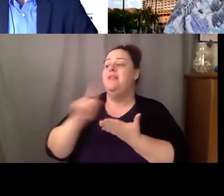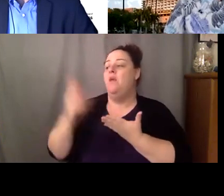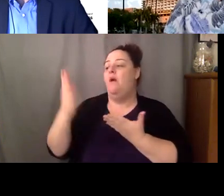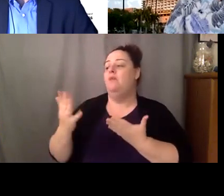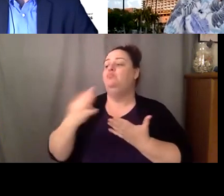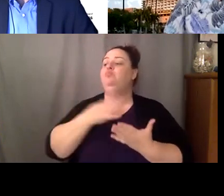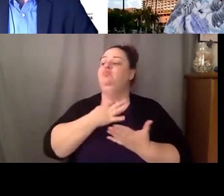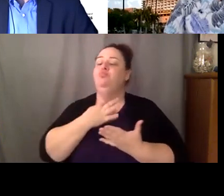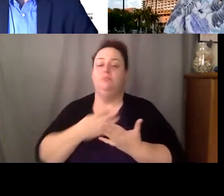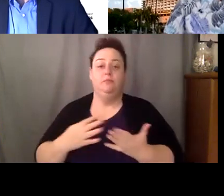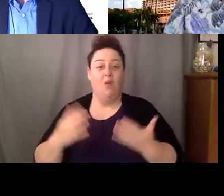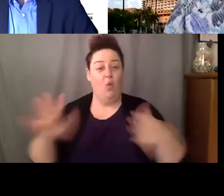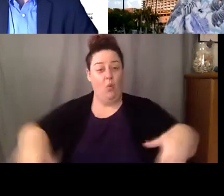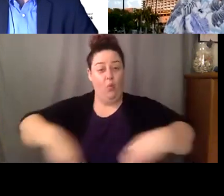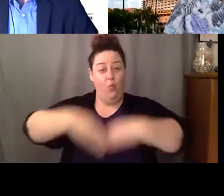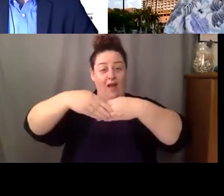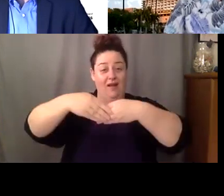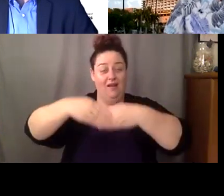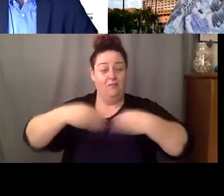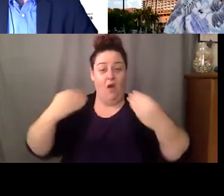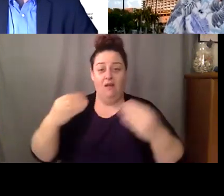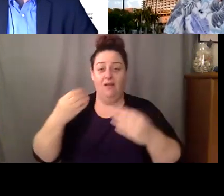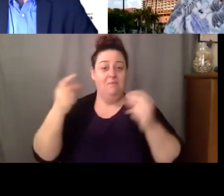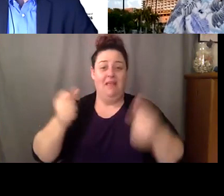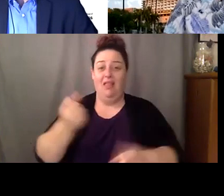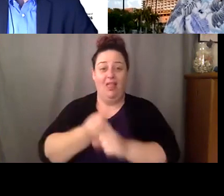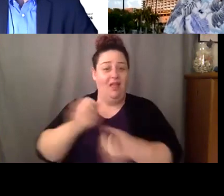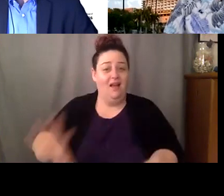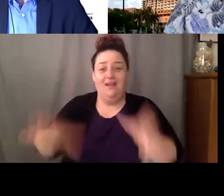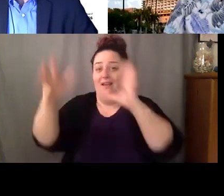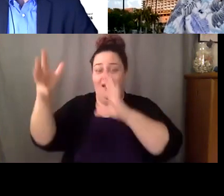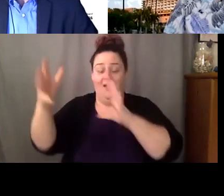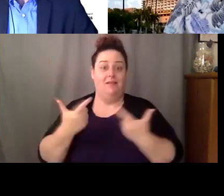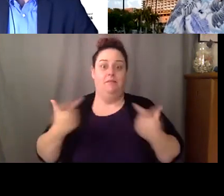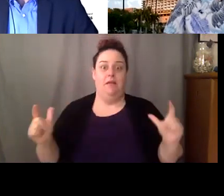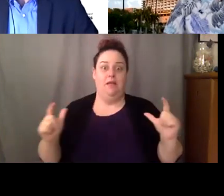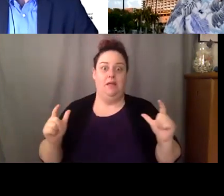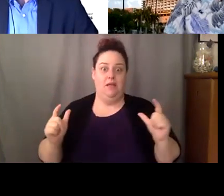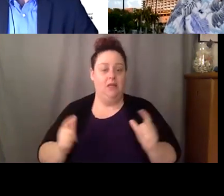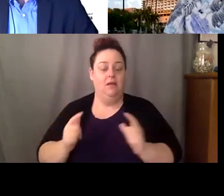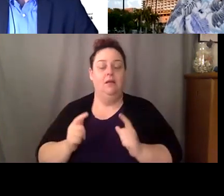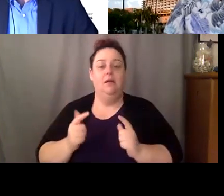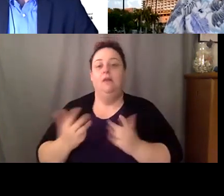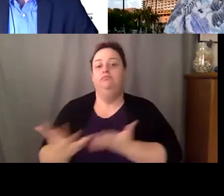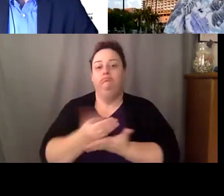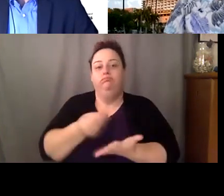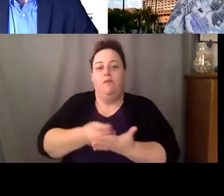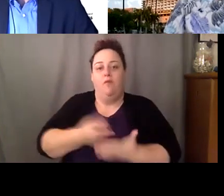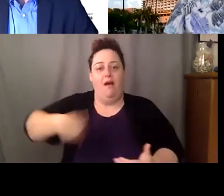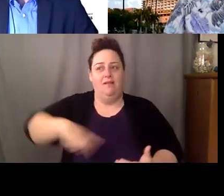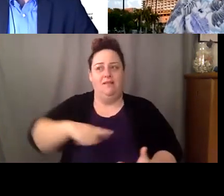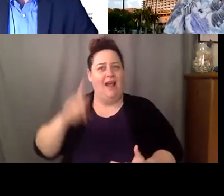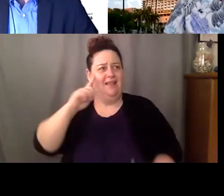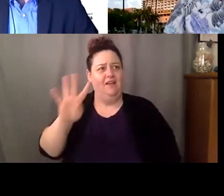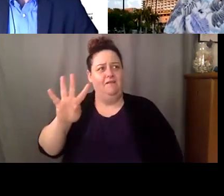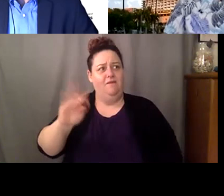The wedding market, you know, was turned into instant chaos, which is a big market for us. And I would say group dining lost about 40%